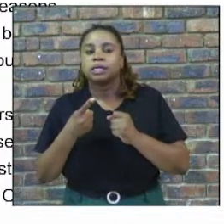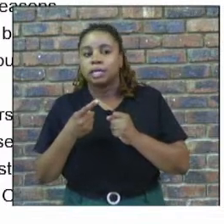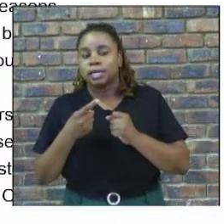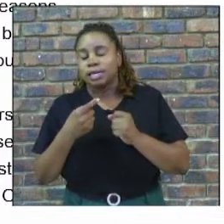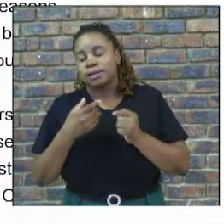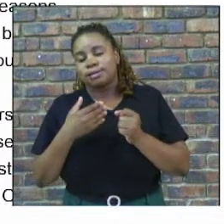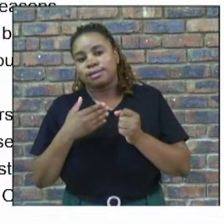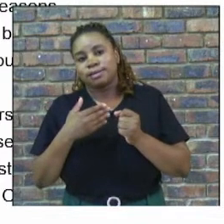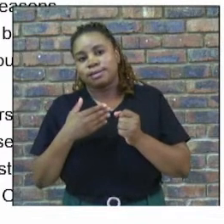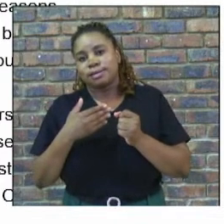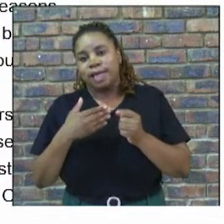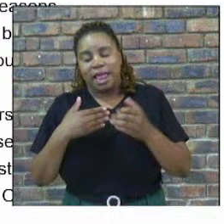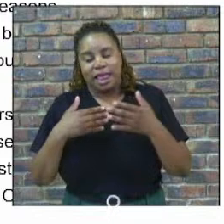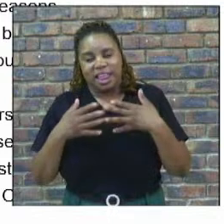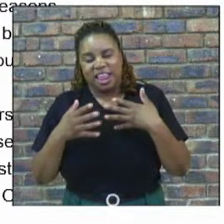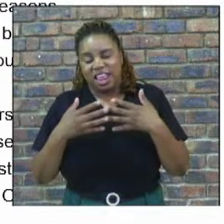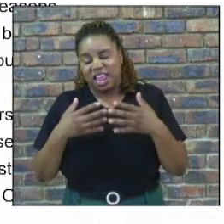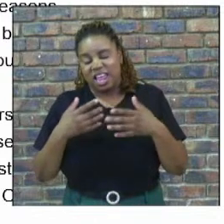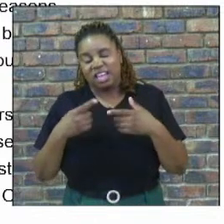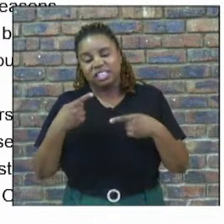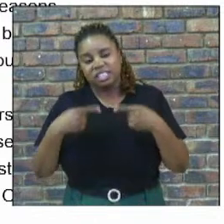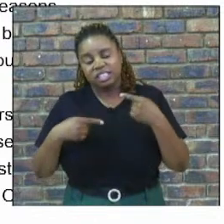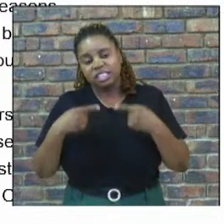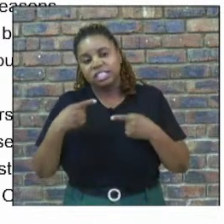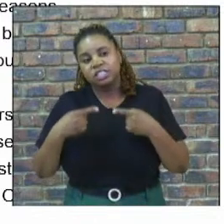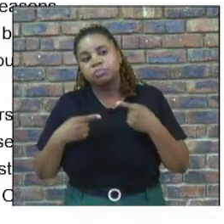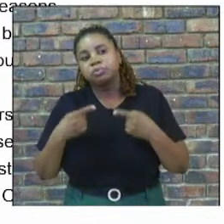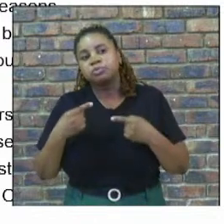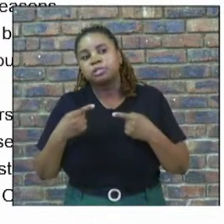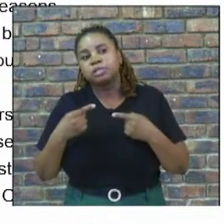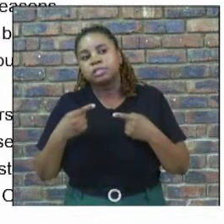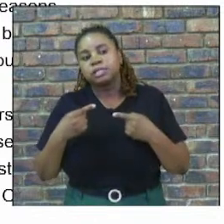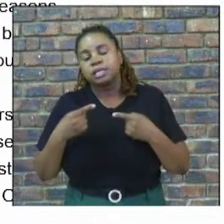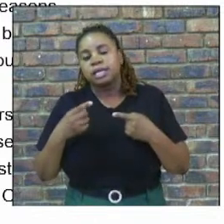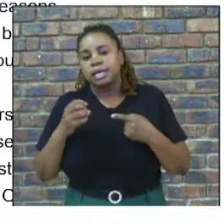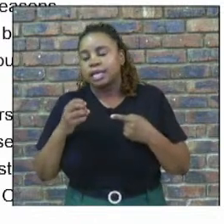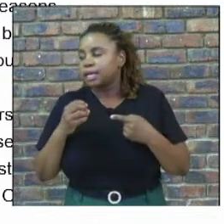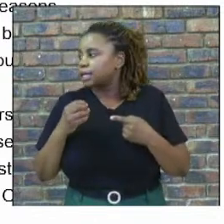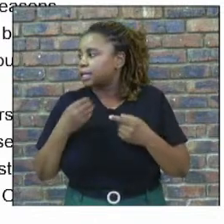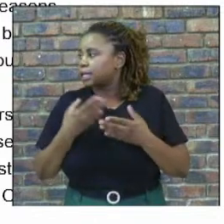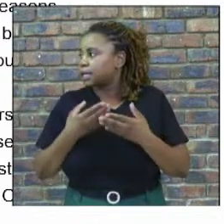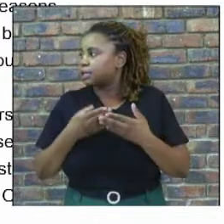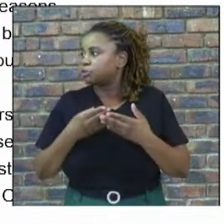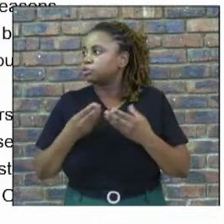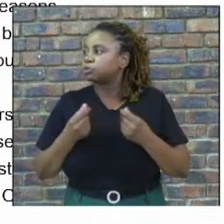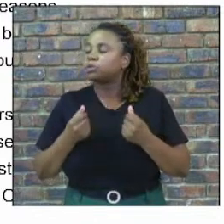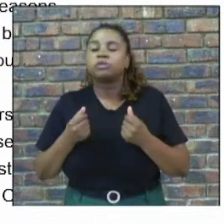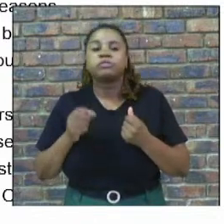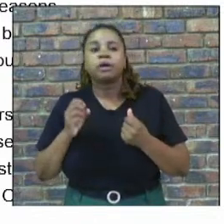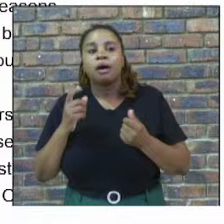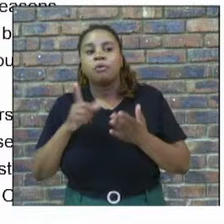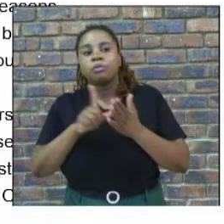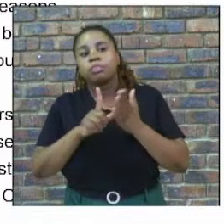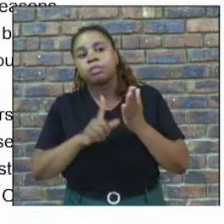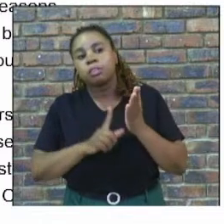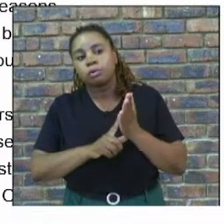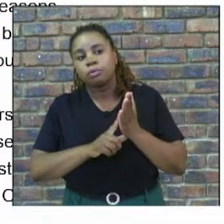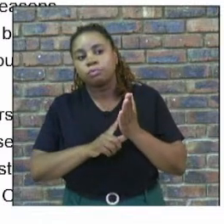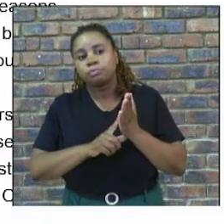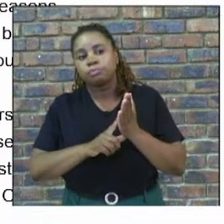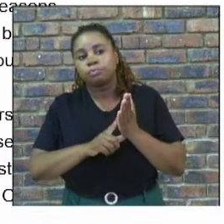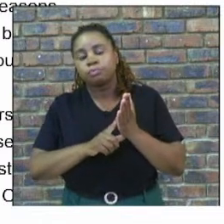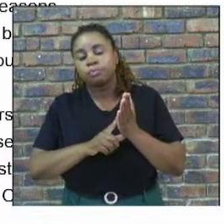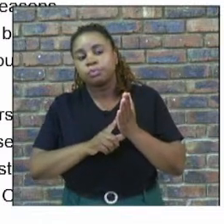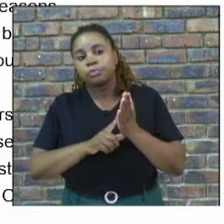resolved by the application of law decided in a fair public hearing before a court, or where